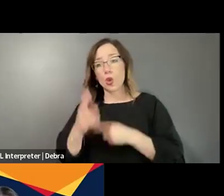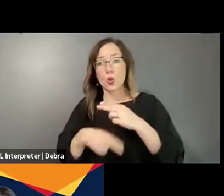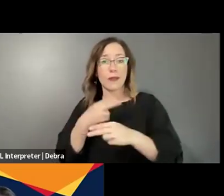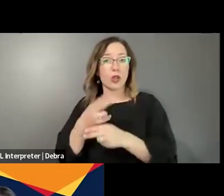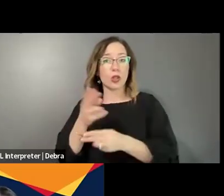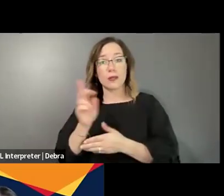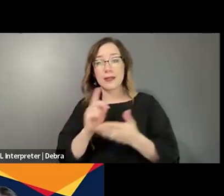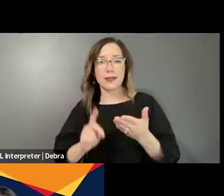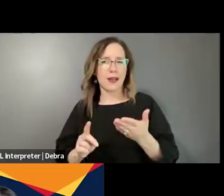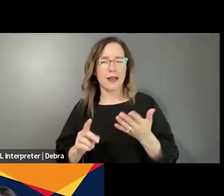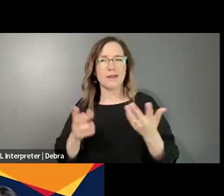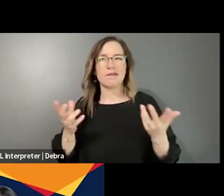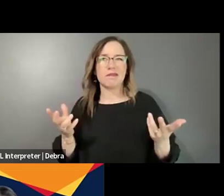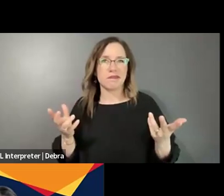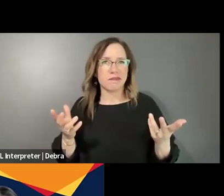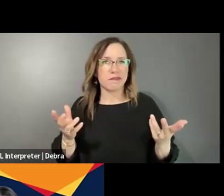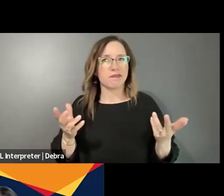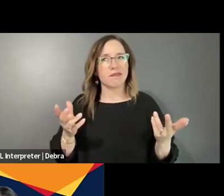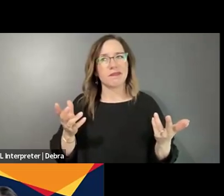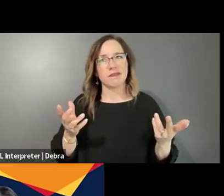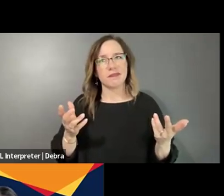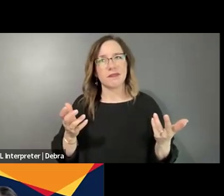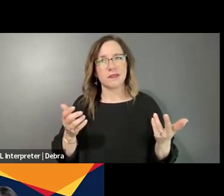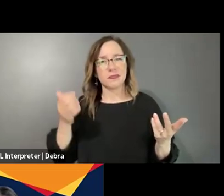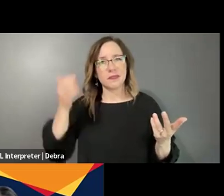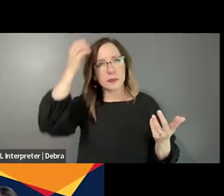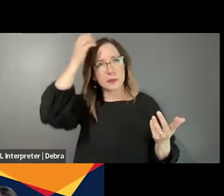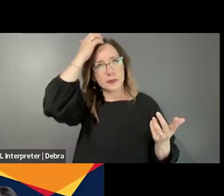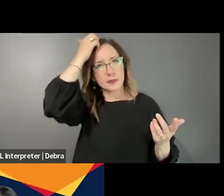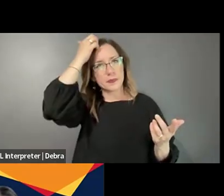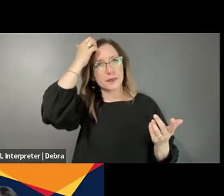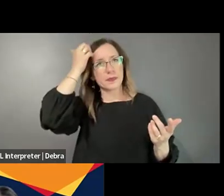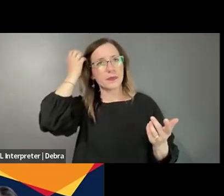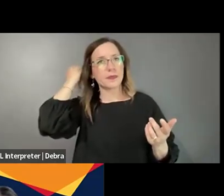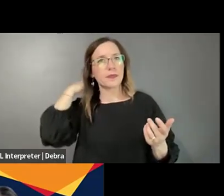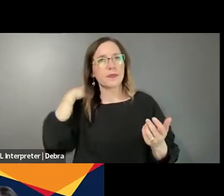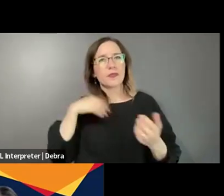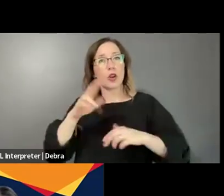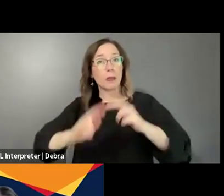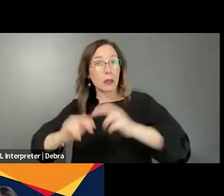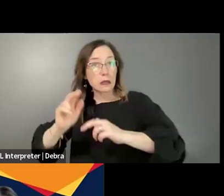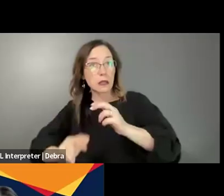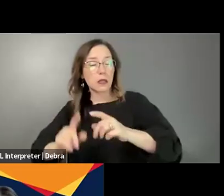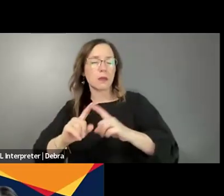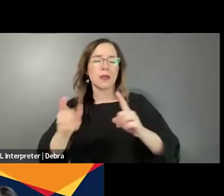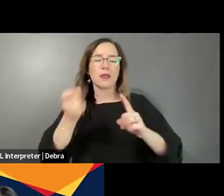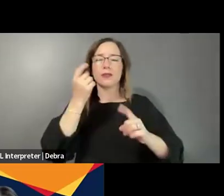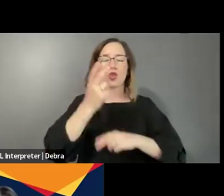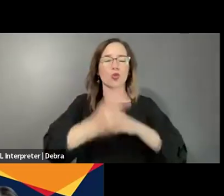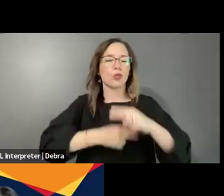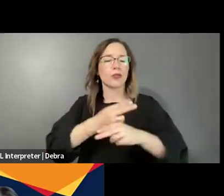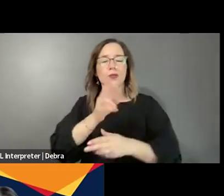design, but that's just like for whatever building. But universal design